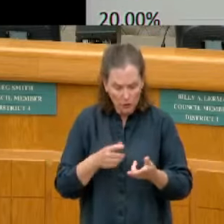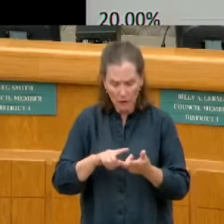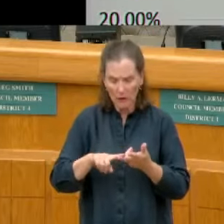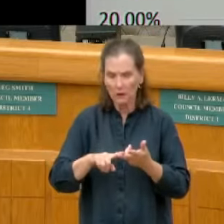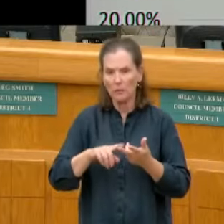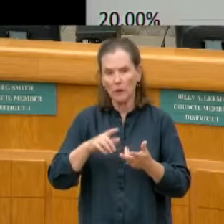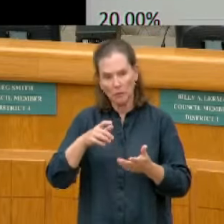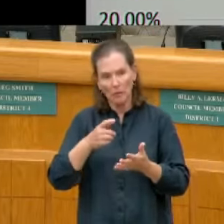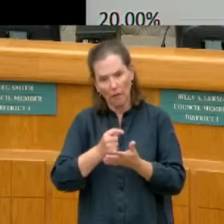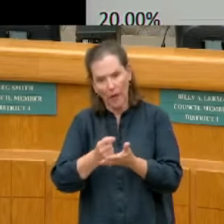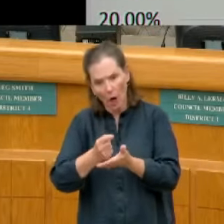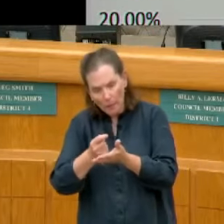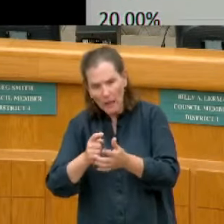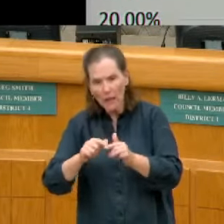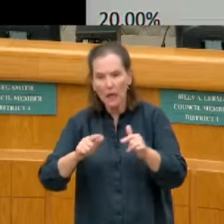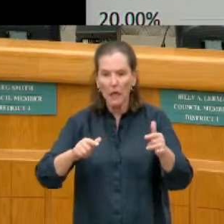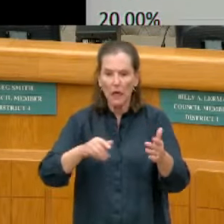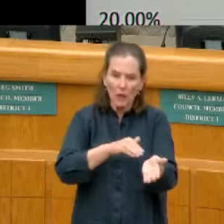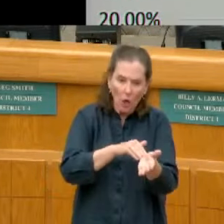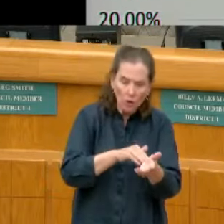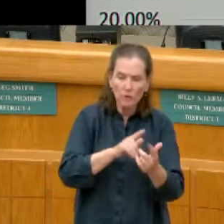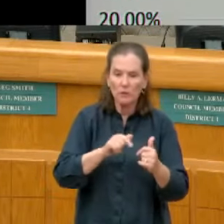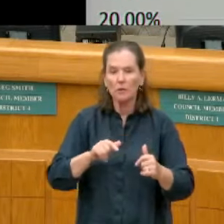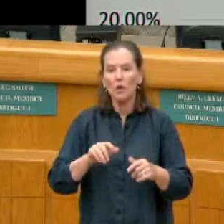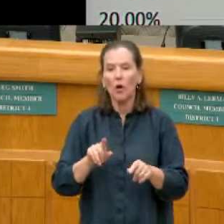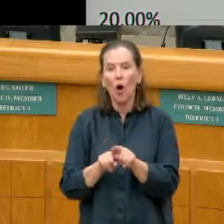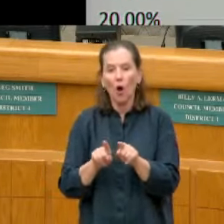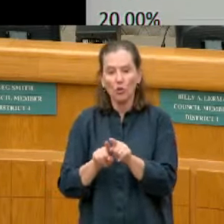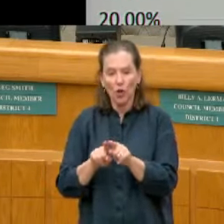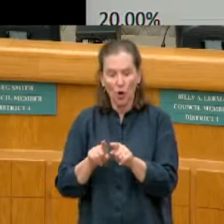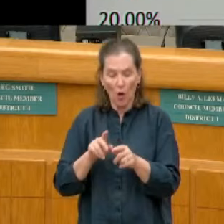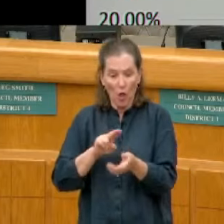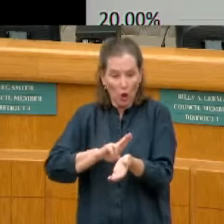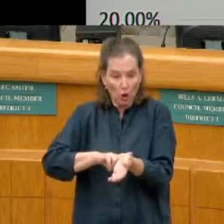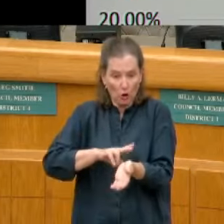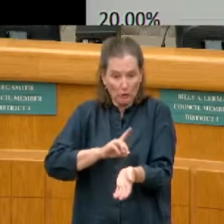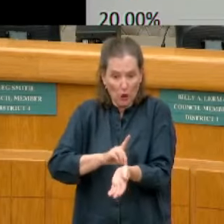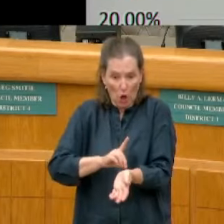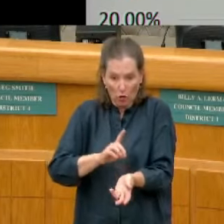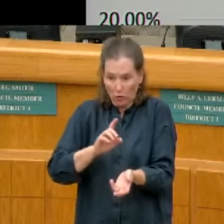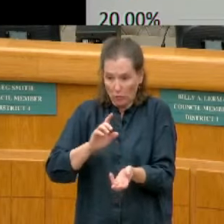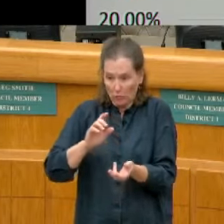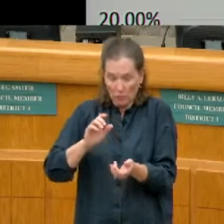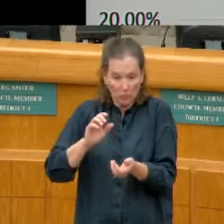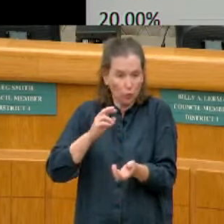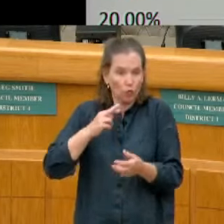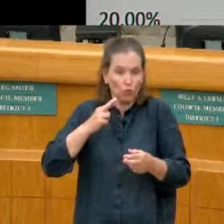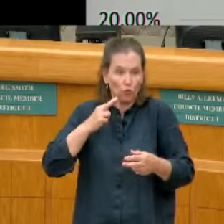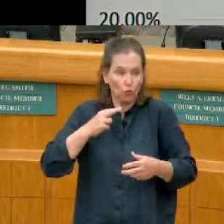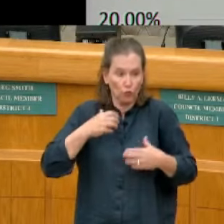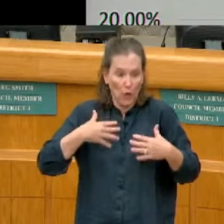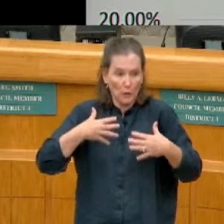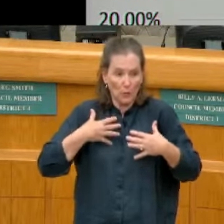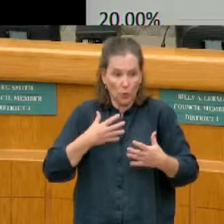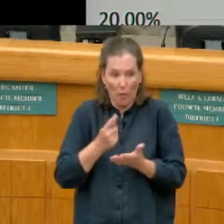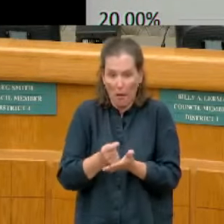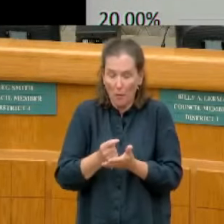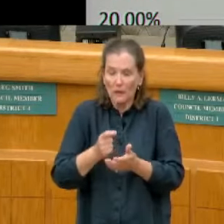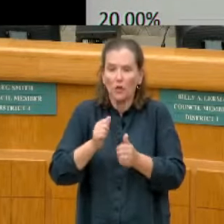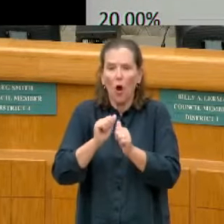from spreading. Their providers have to wear a certain amount of PPE, even for becoming infected themselves. It's a completely different type